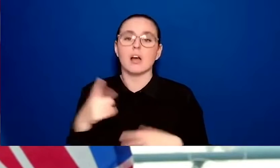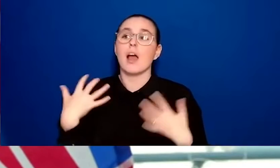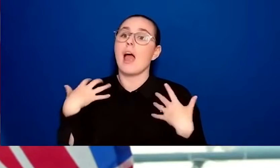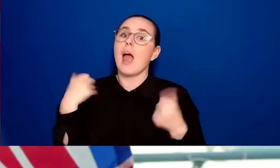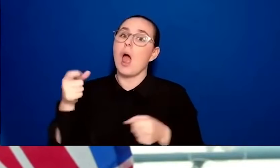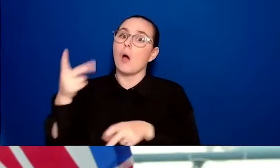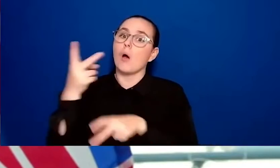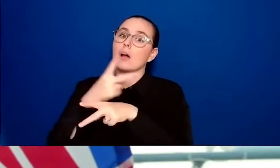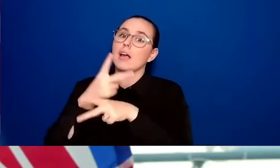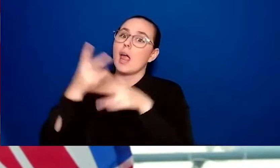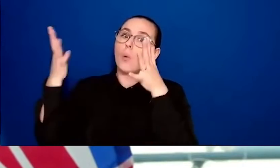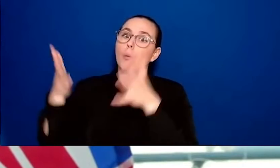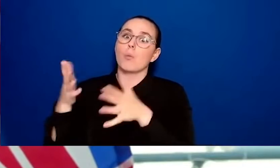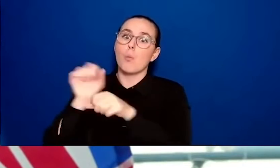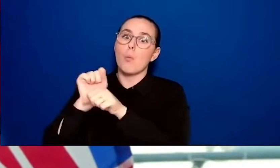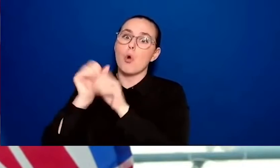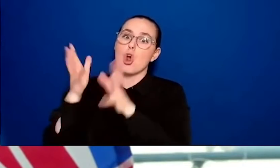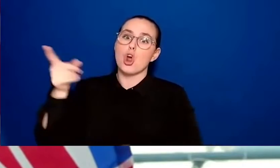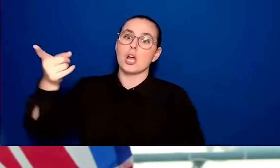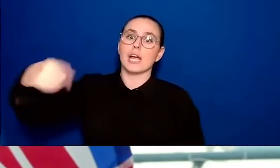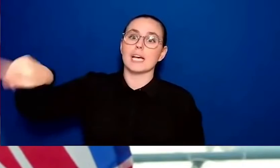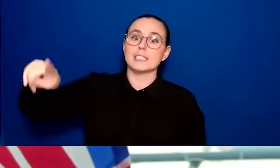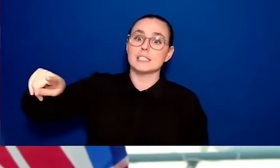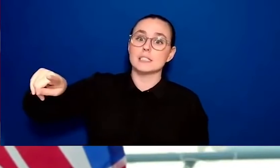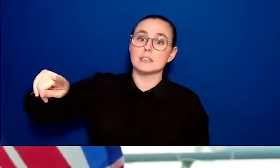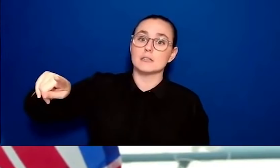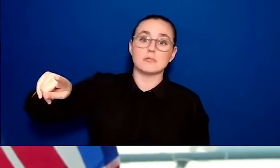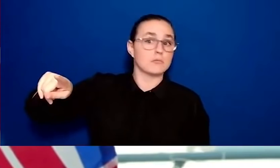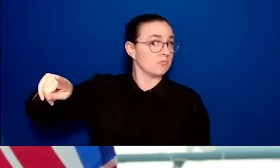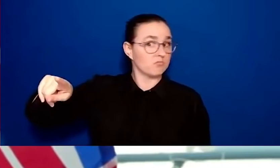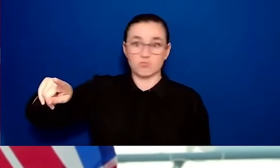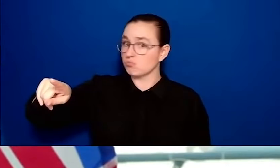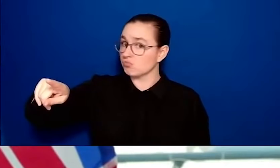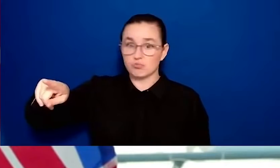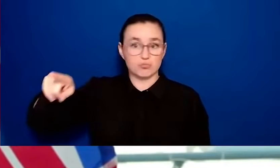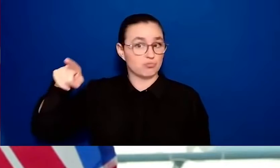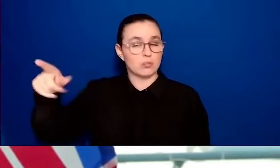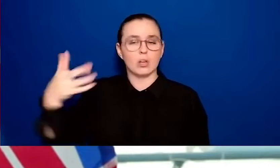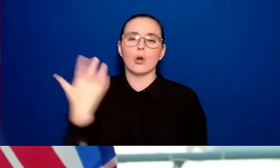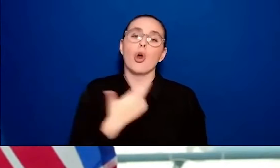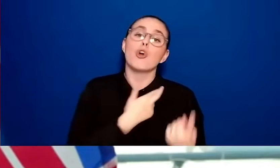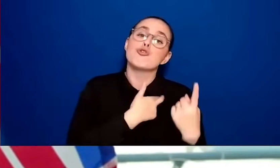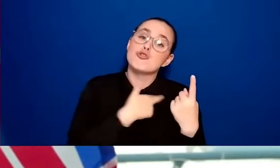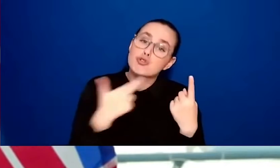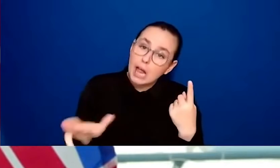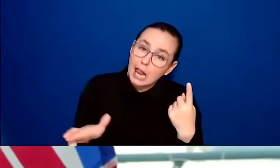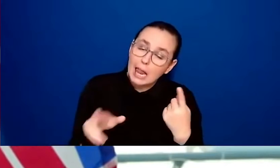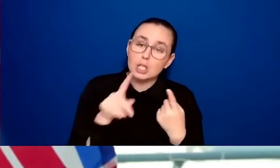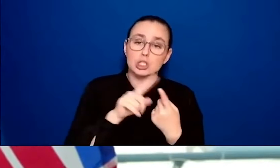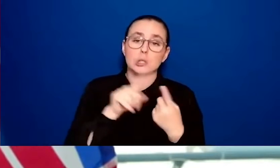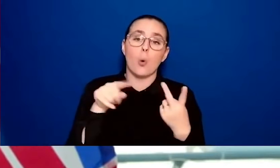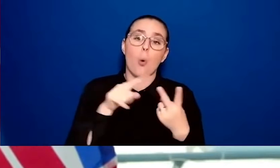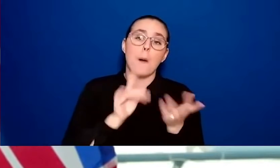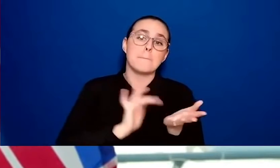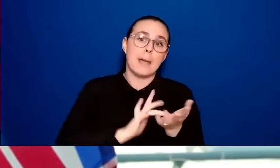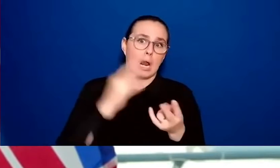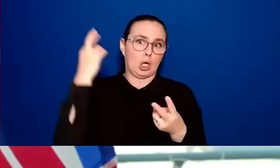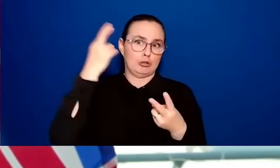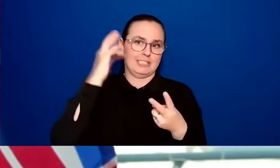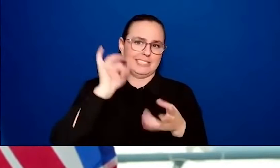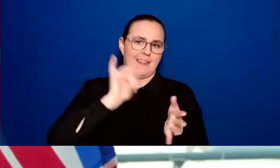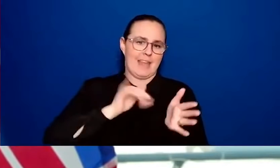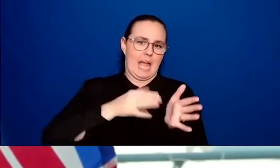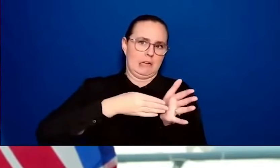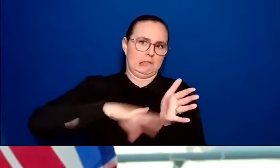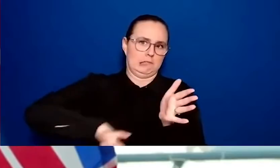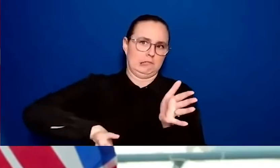reasons, if there are strongly held belief, religious reasons, these will be, there'll be a central